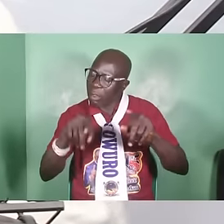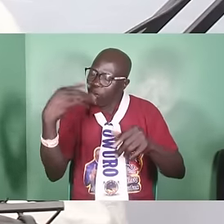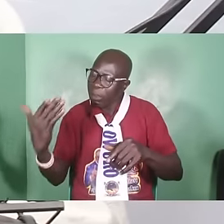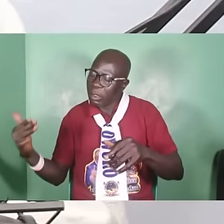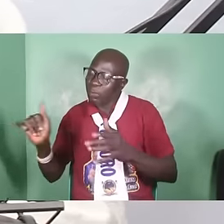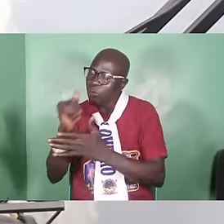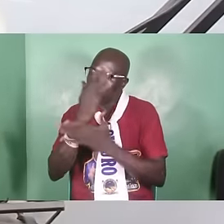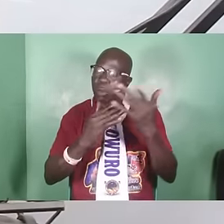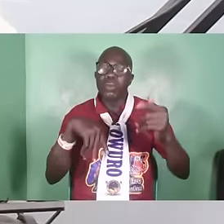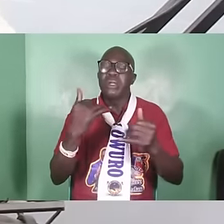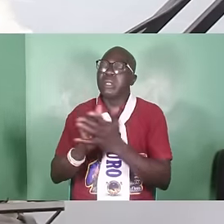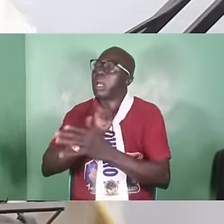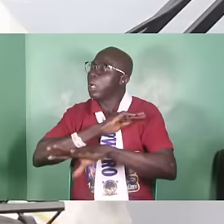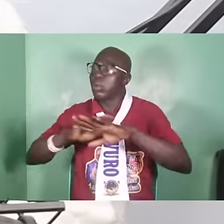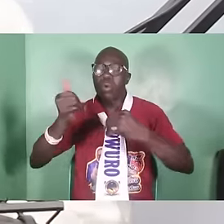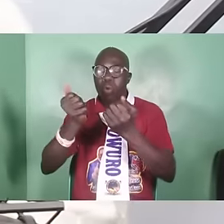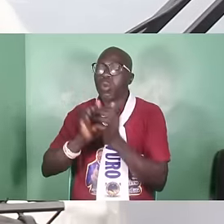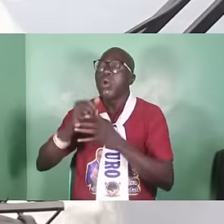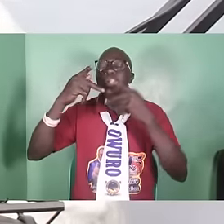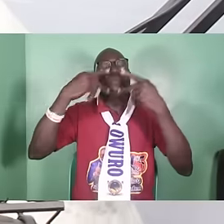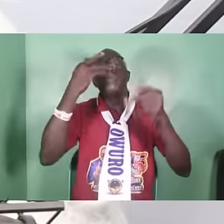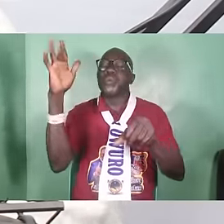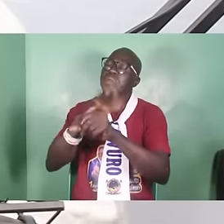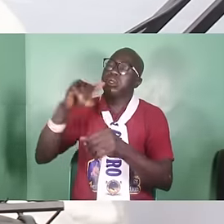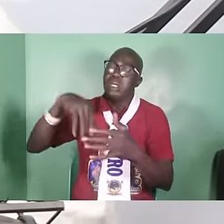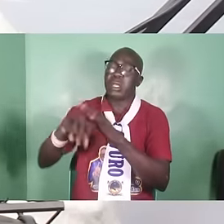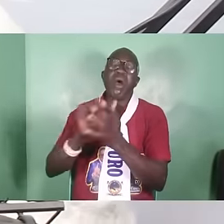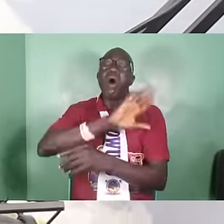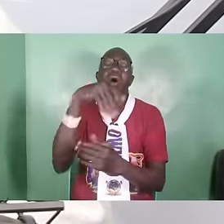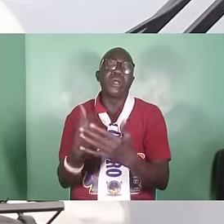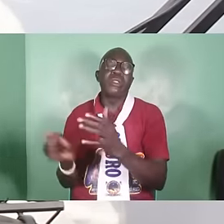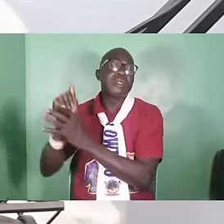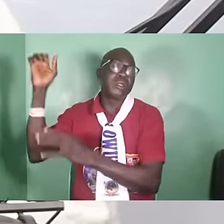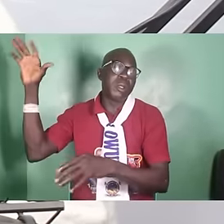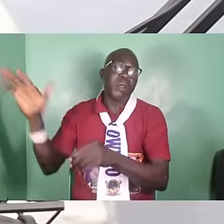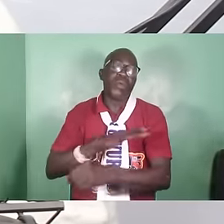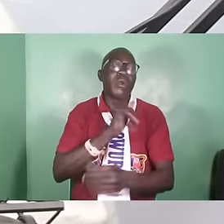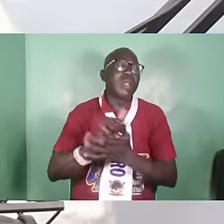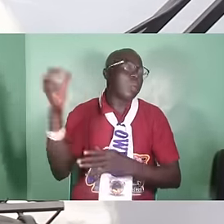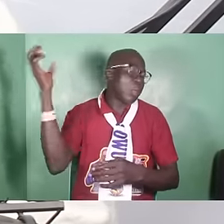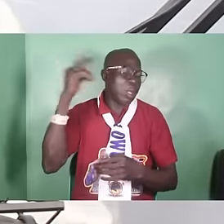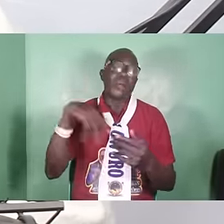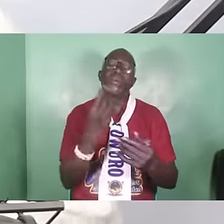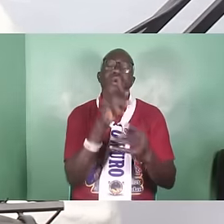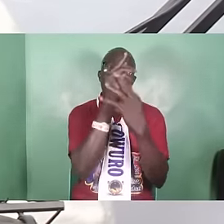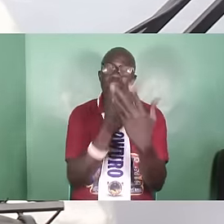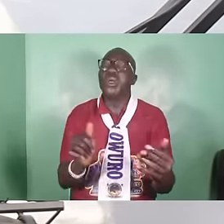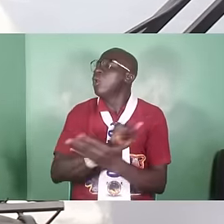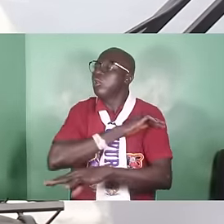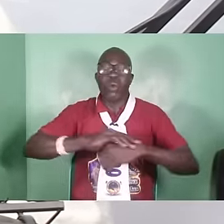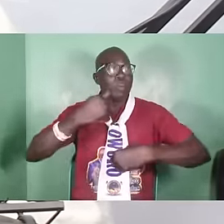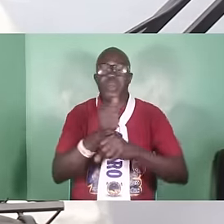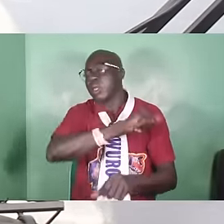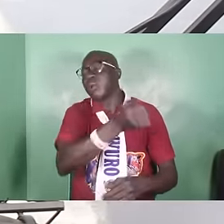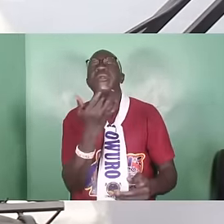God that has offered me. Somebody oh, no, they are failing. Now, you don't want promise again. Only two on the boy and potential. Now, the word that they have said should come. Now, don't